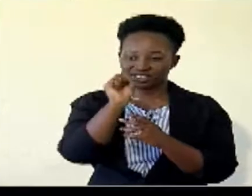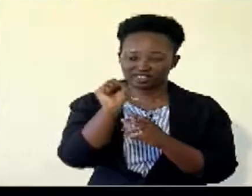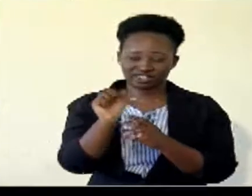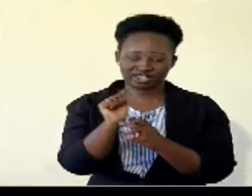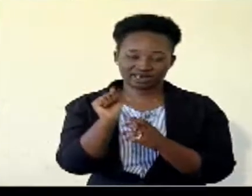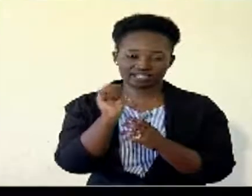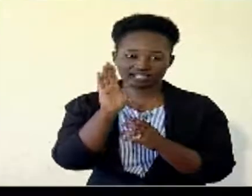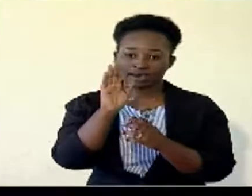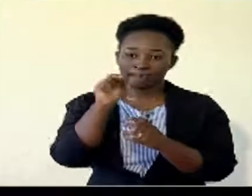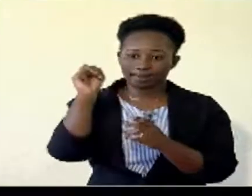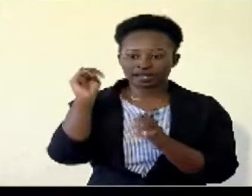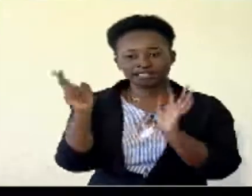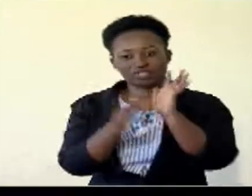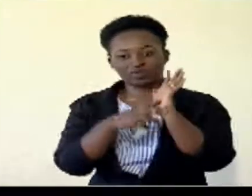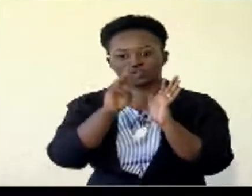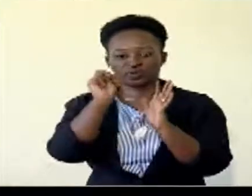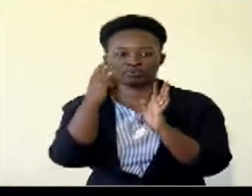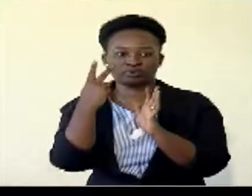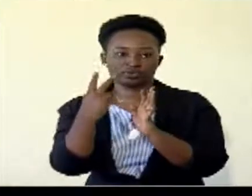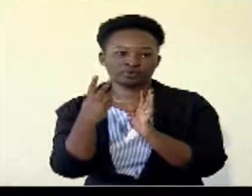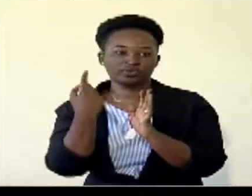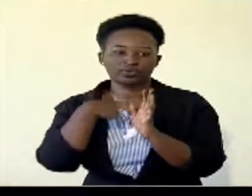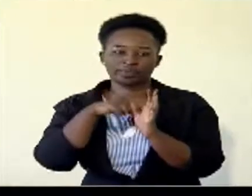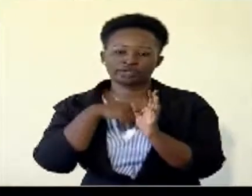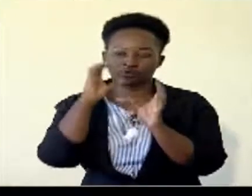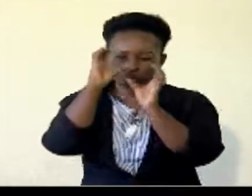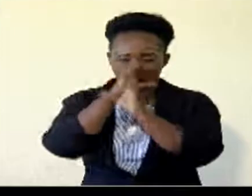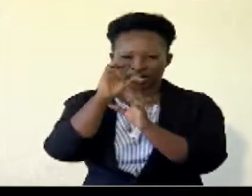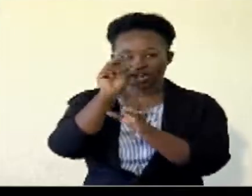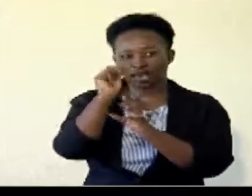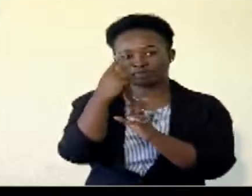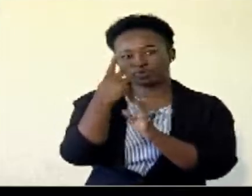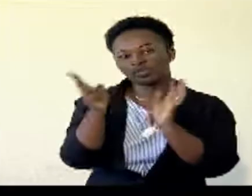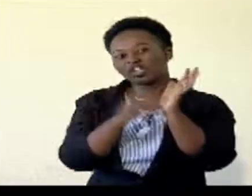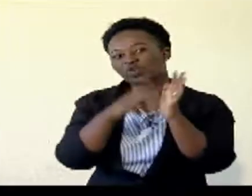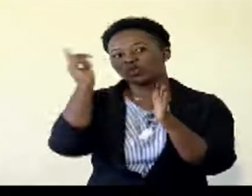M2, because M1 is for Keza. So we shall be looking for M2.